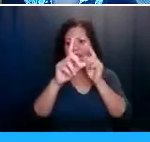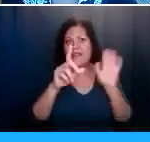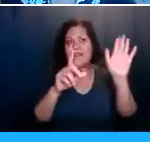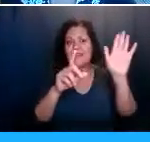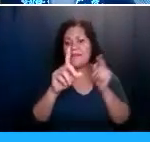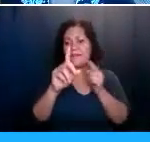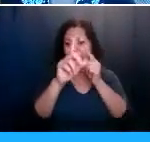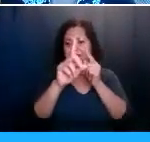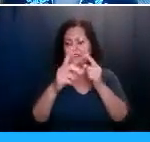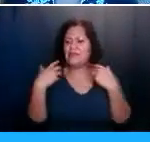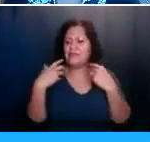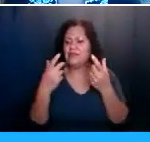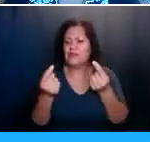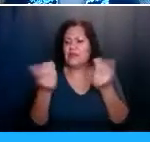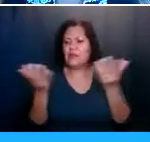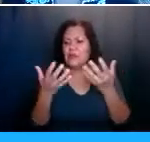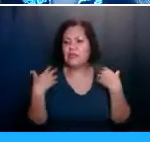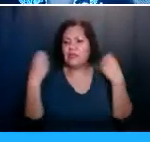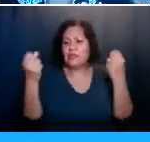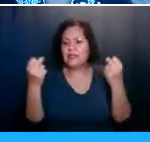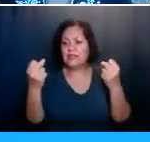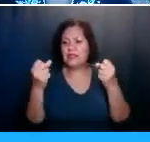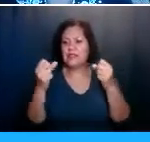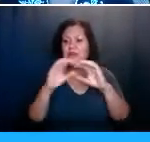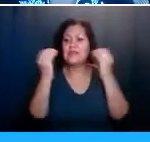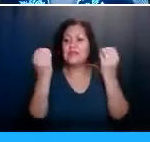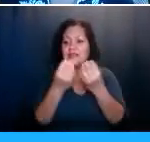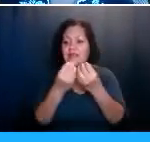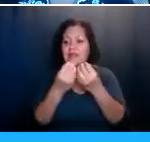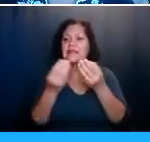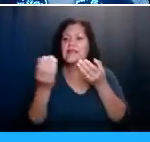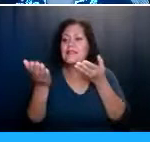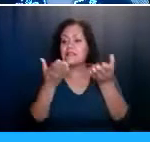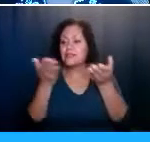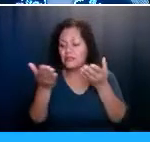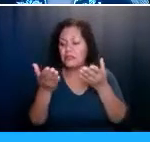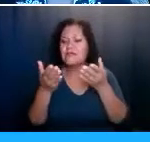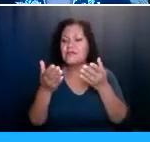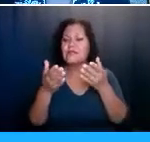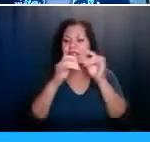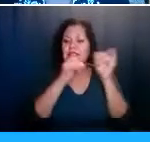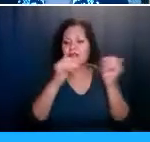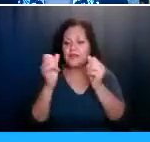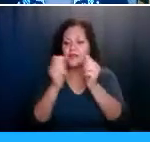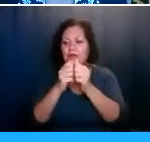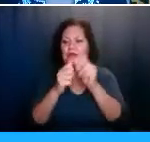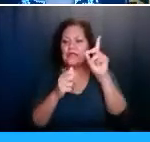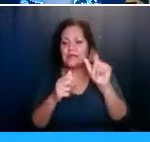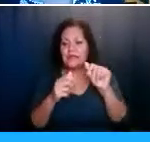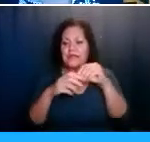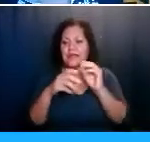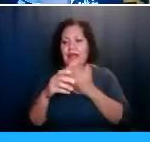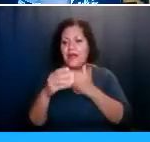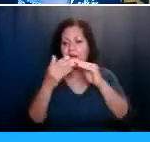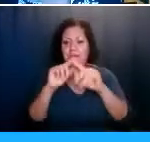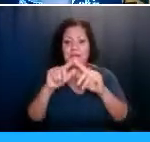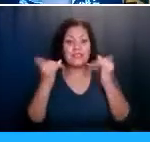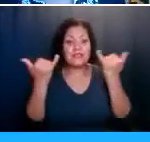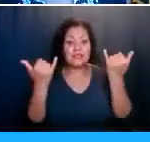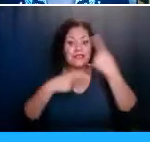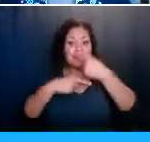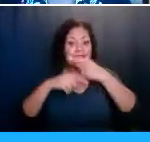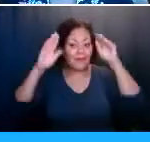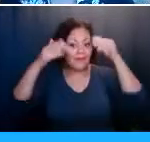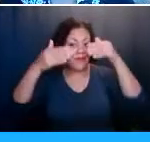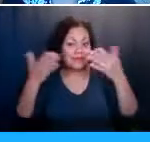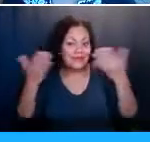strengthen organizations that serve individuals with disabilities in our community. But today is all about the part of our mission